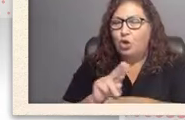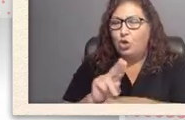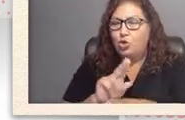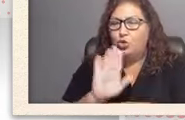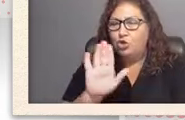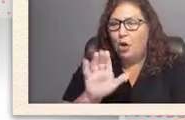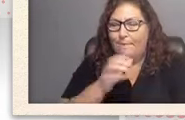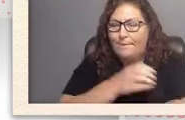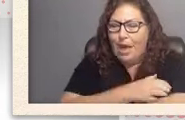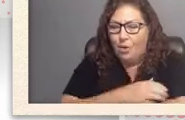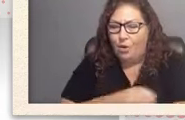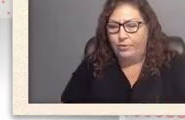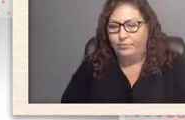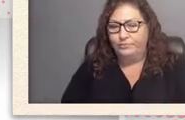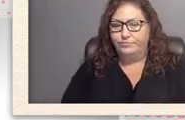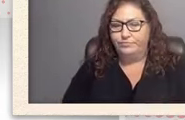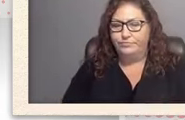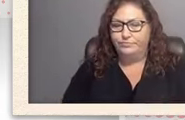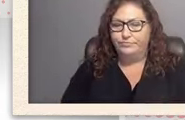So,